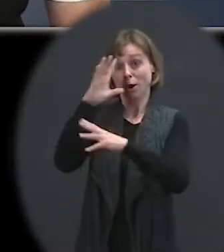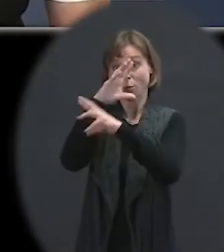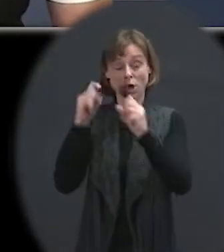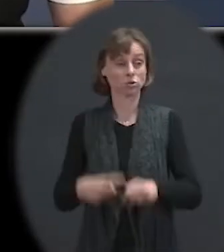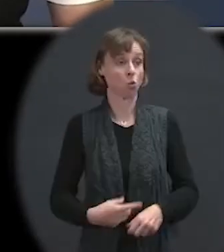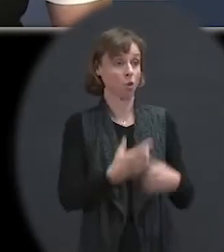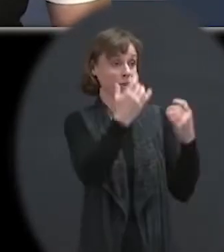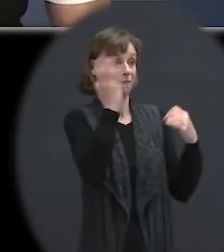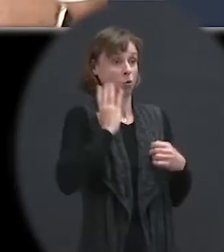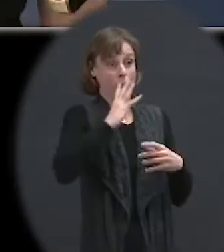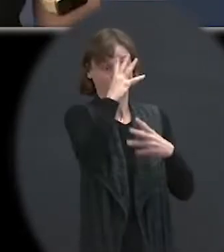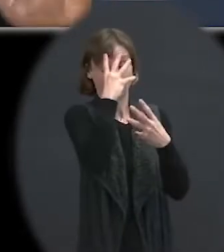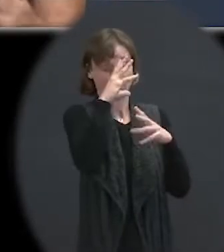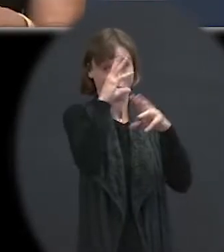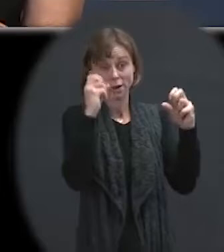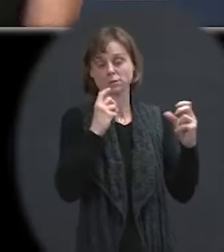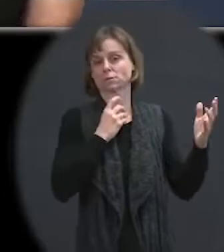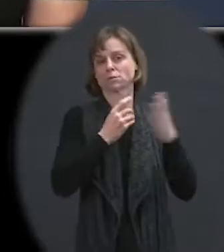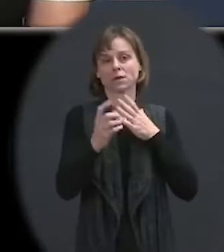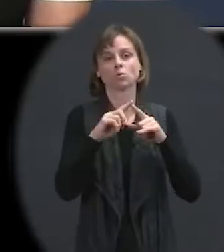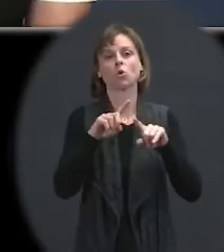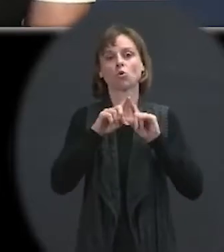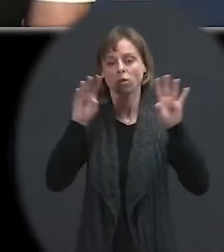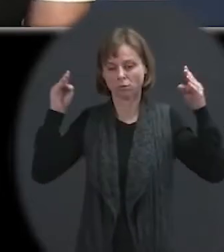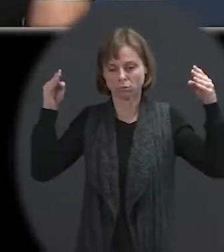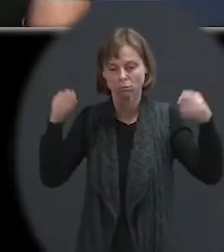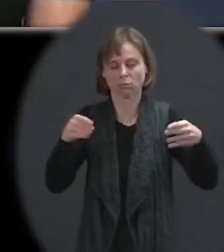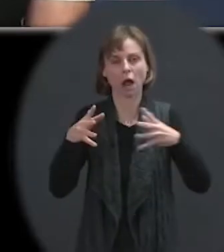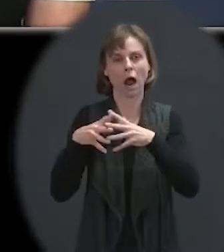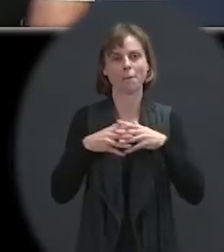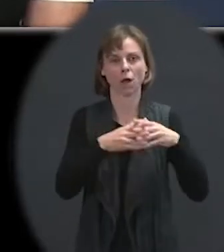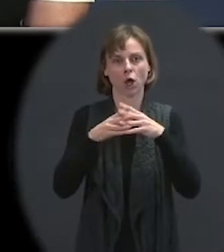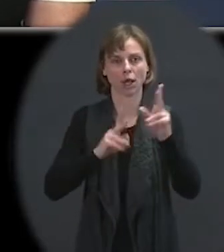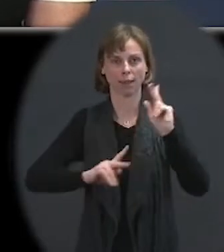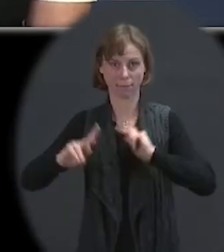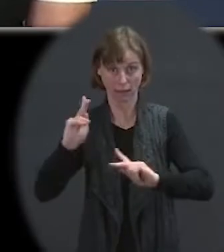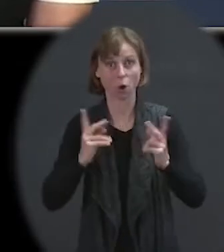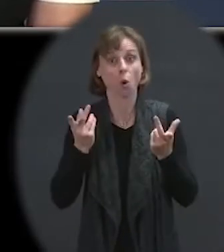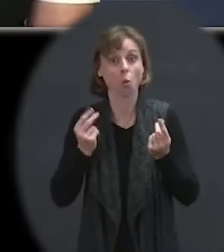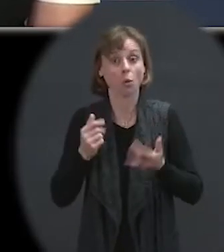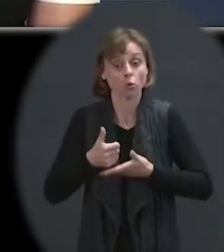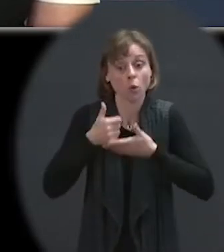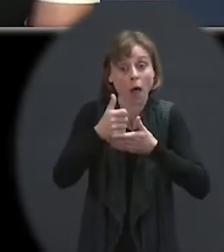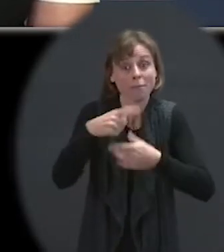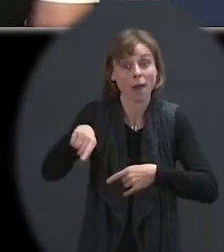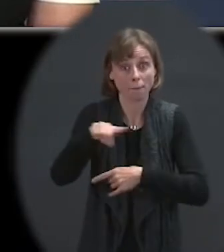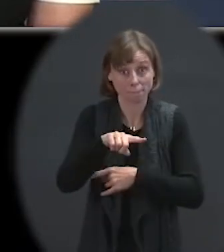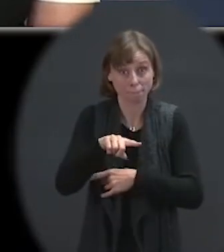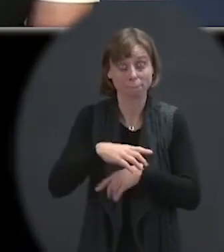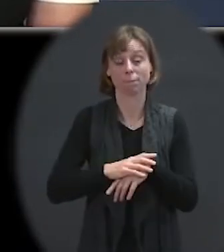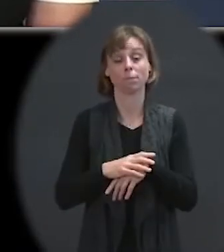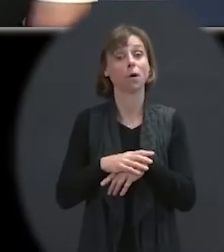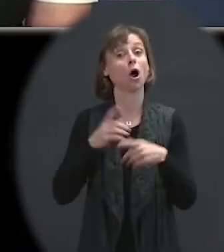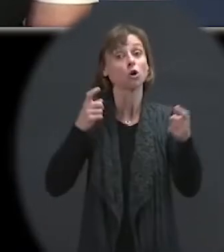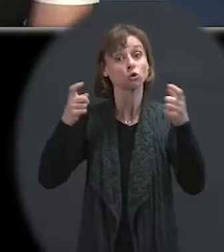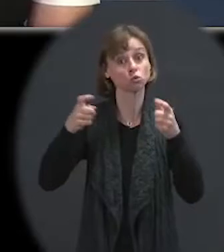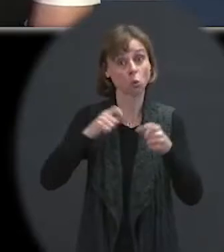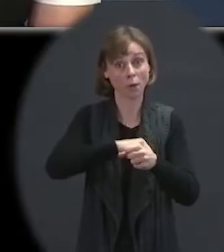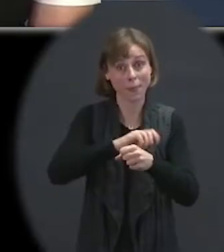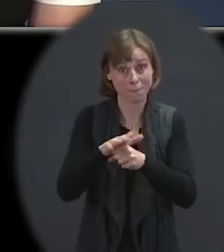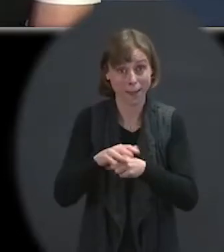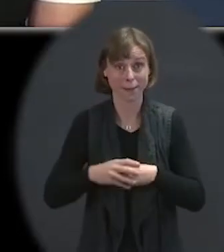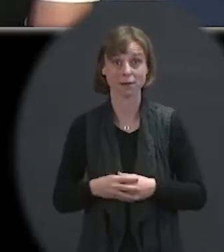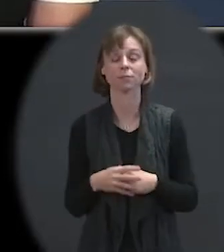the American people and what we're doing to help bring them relief, to get the pandemic under control. And certainly there's been more than enough